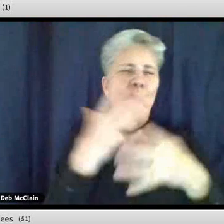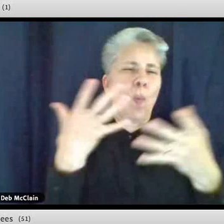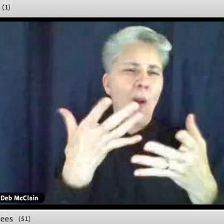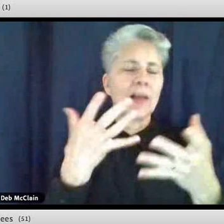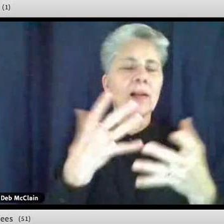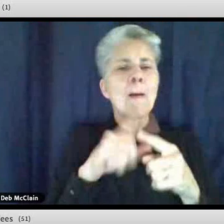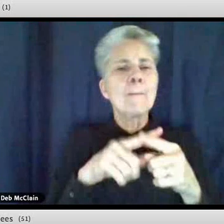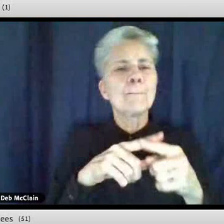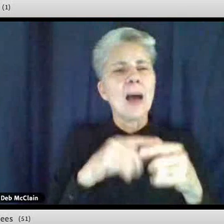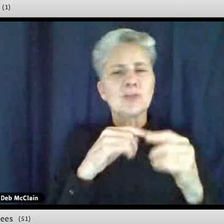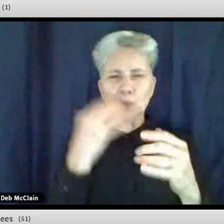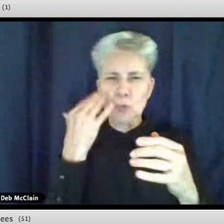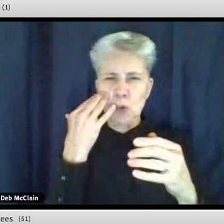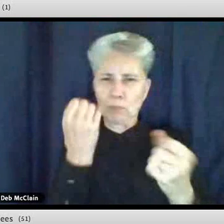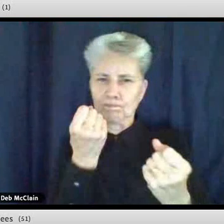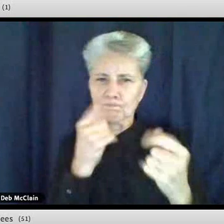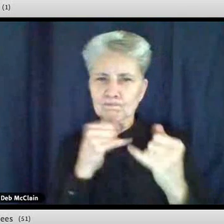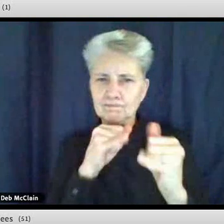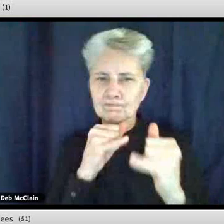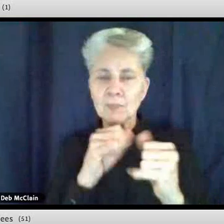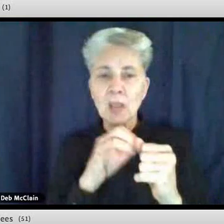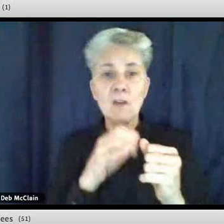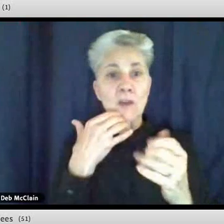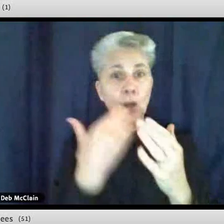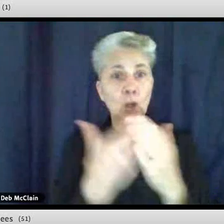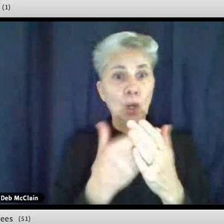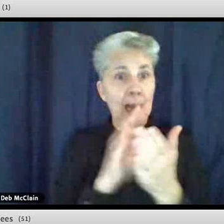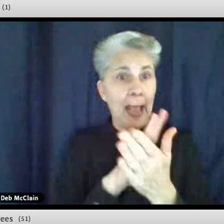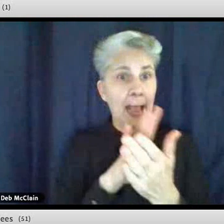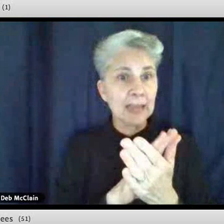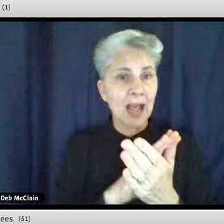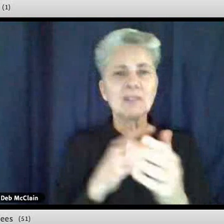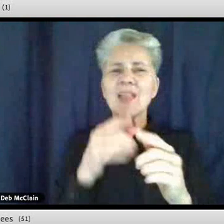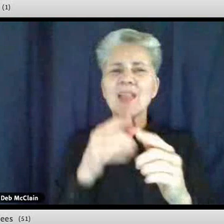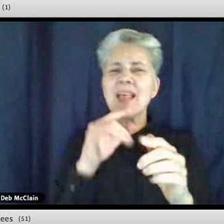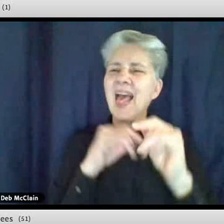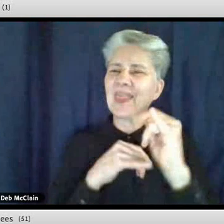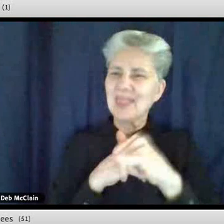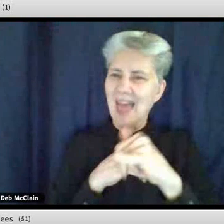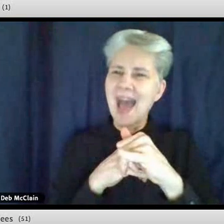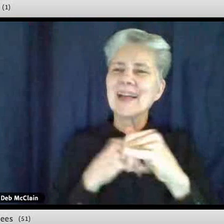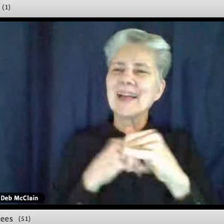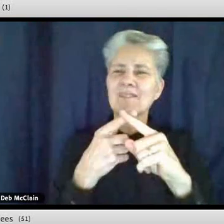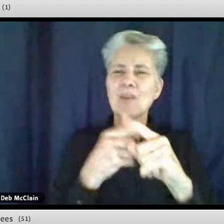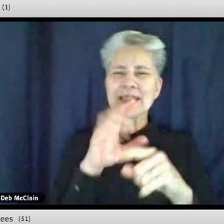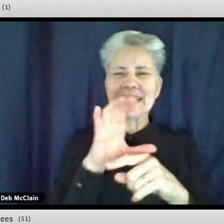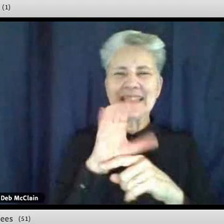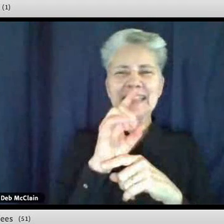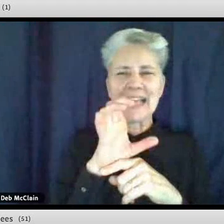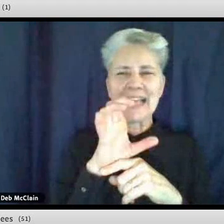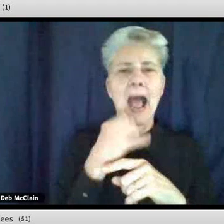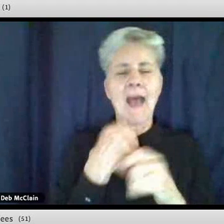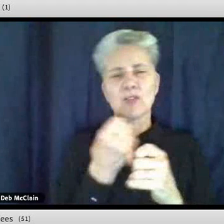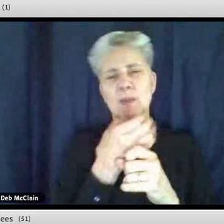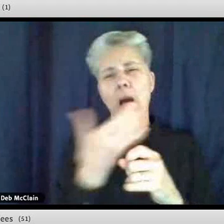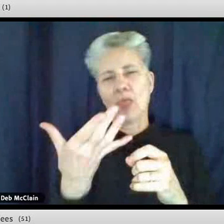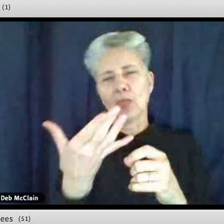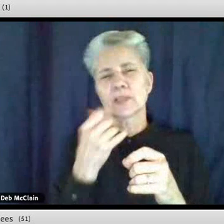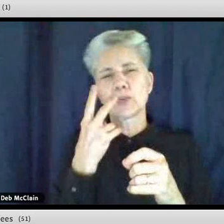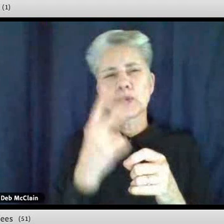on the same page, if you need a really good handout, this is from the CDC. I have a couple of extra handouts in here just so you can see